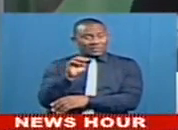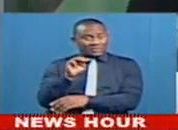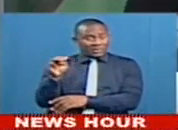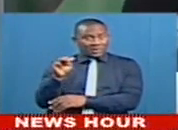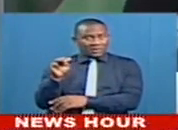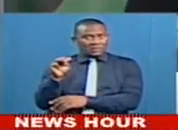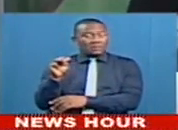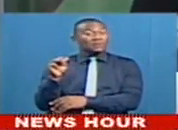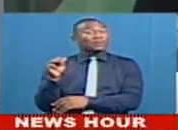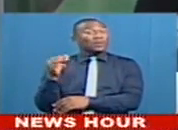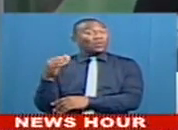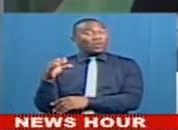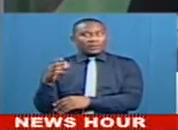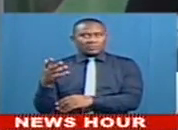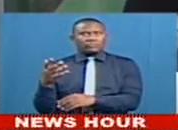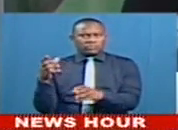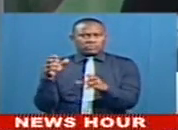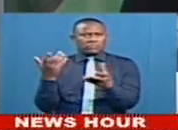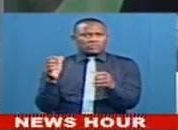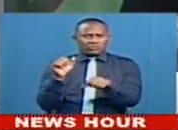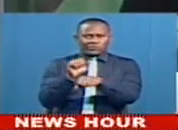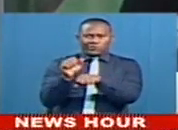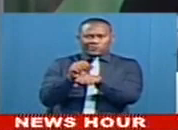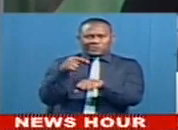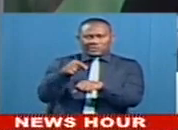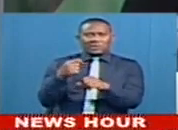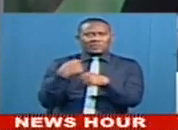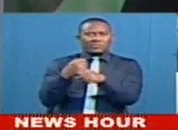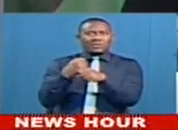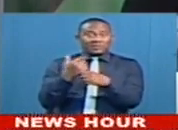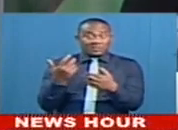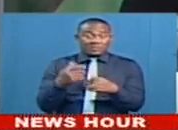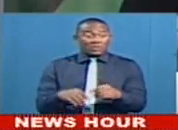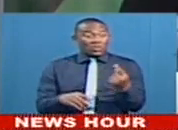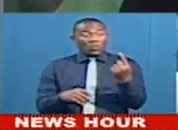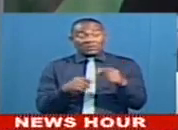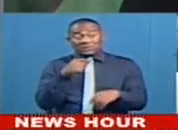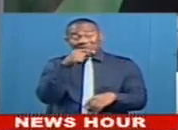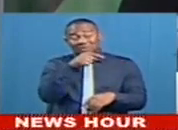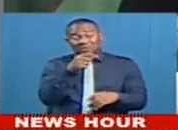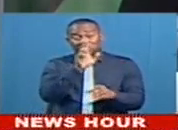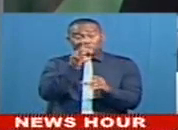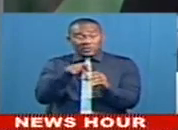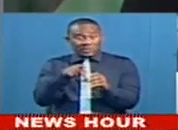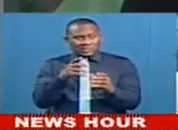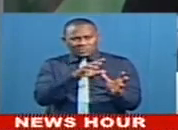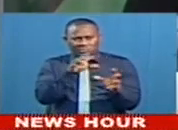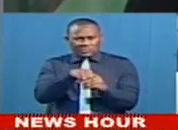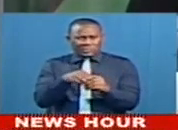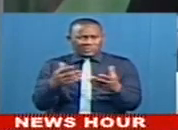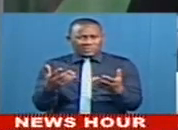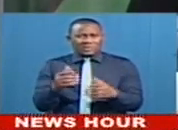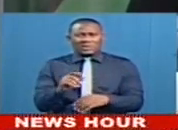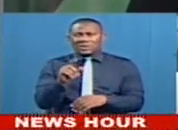Ghana cedis for this project. In fact, one of the most credible international companies that participated put in a bid of